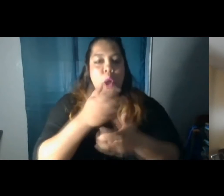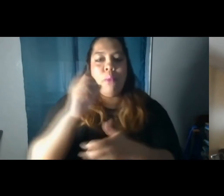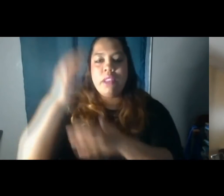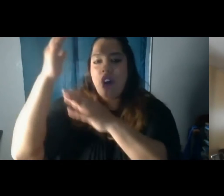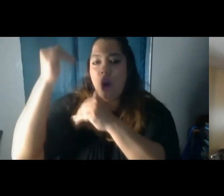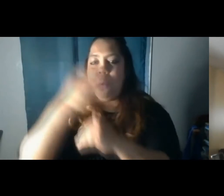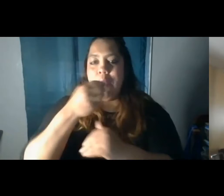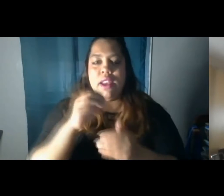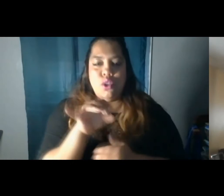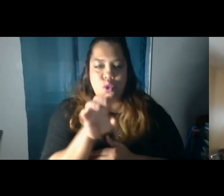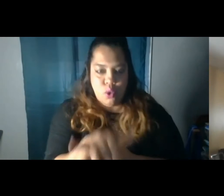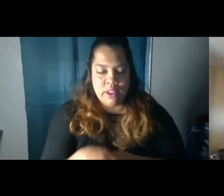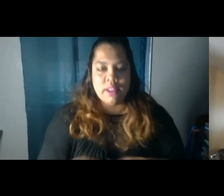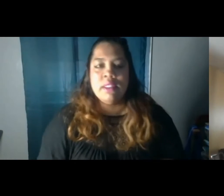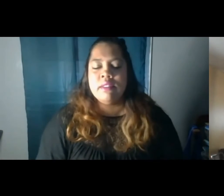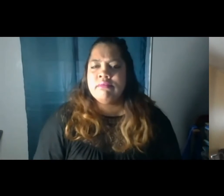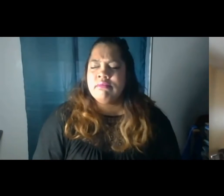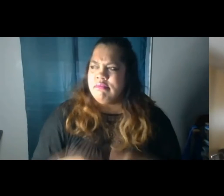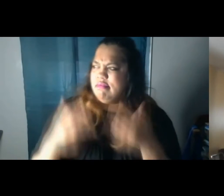What is laughter?